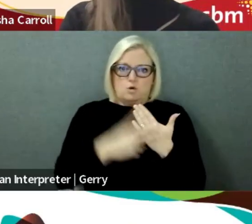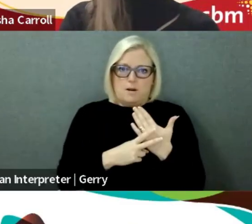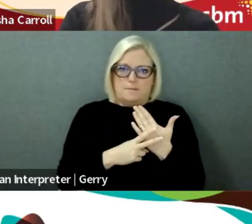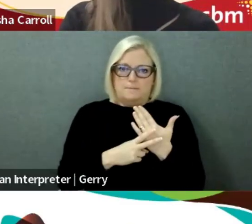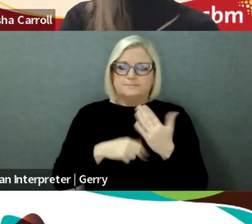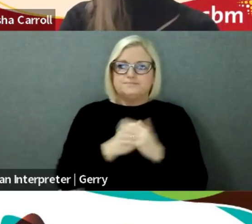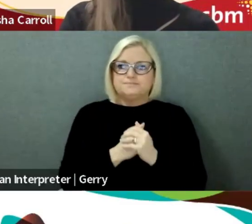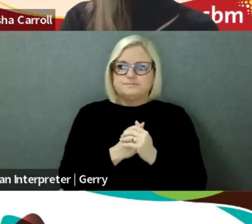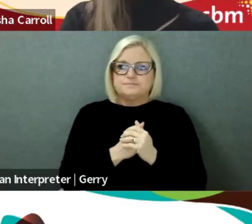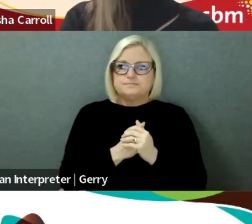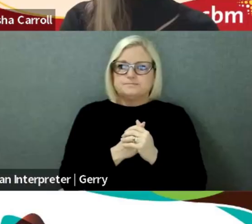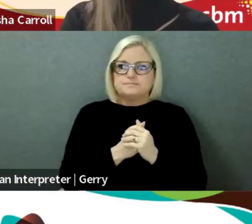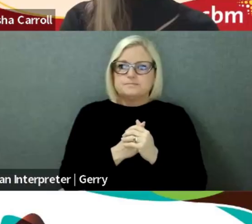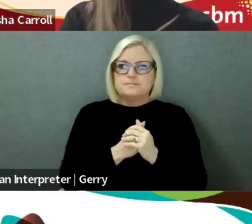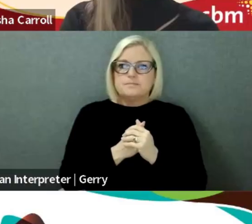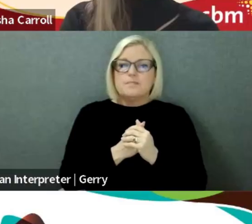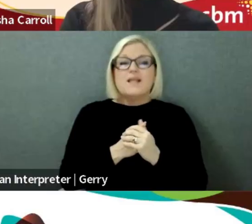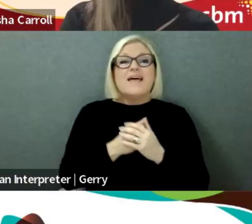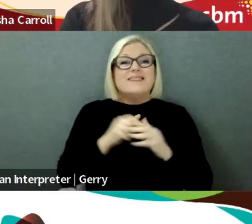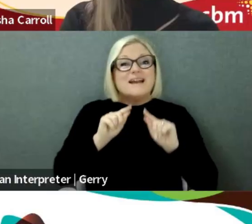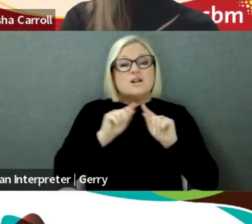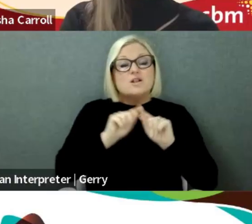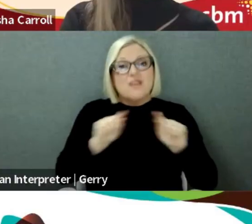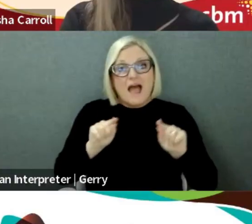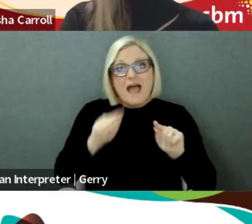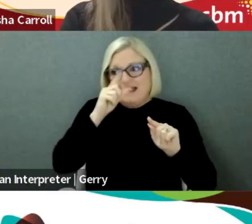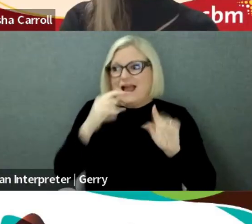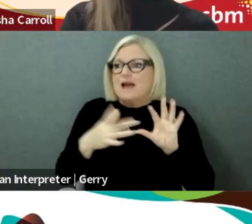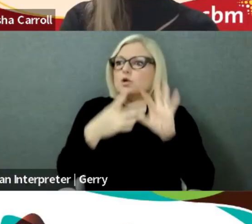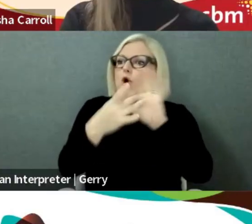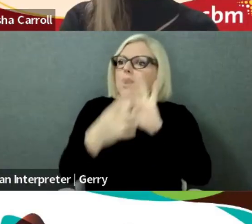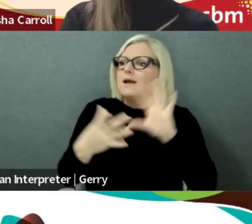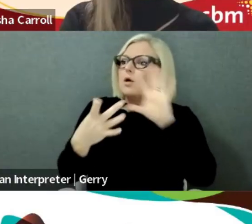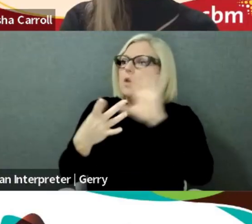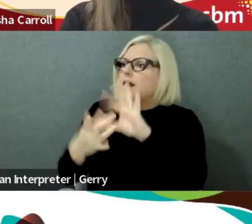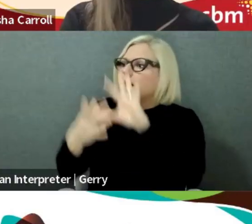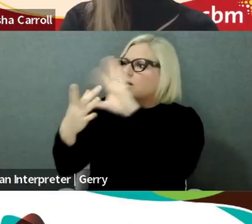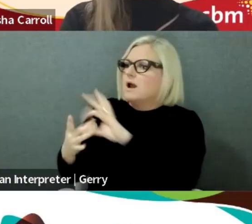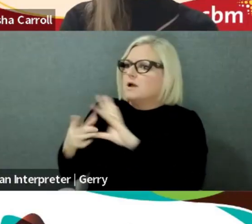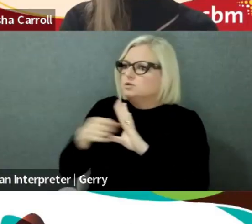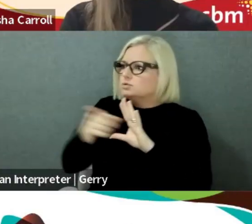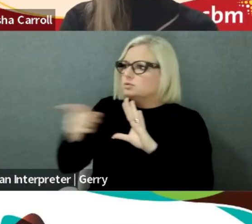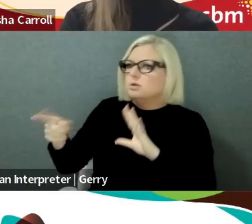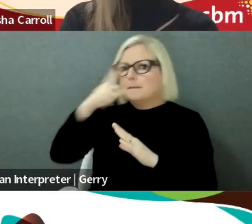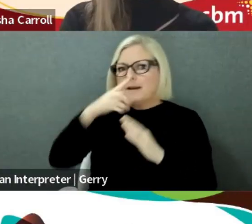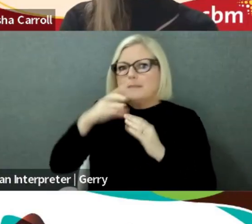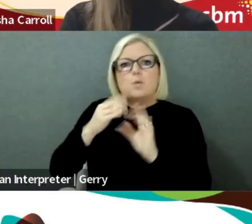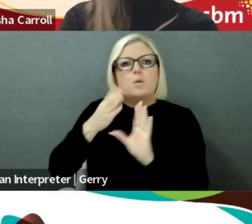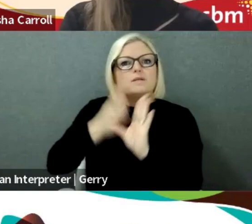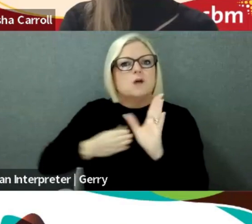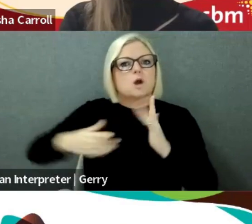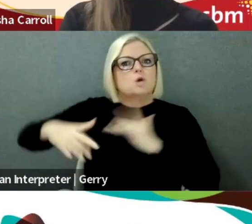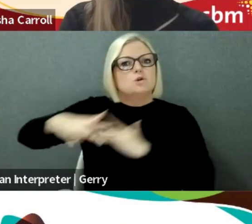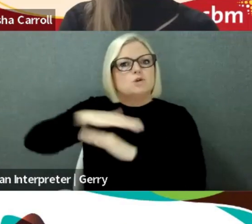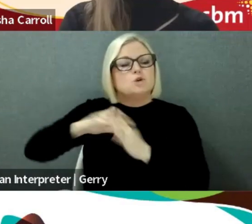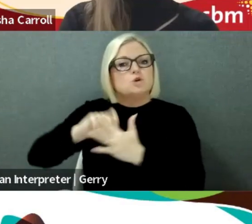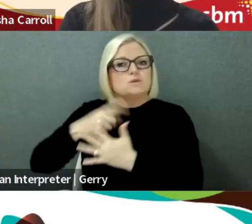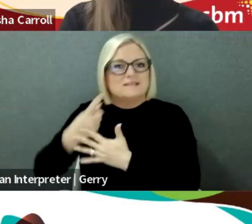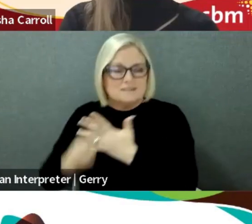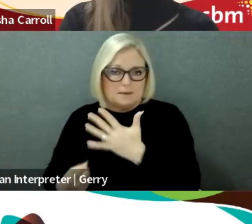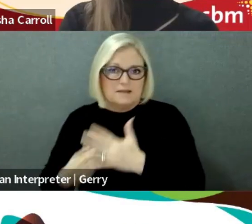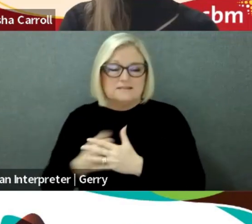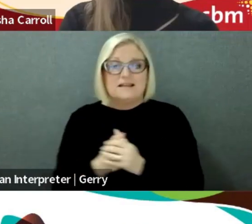connected to the real lives of people with psychosocial disability. From our work, we have seen that